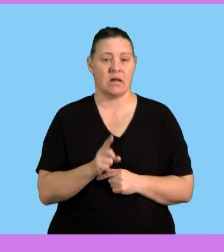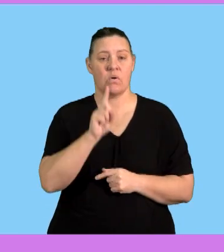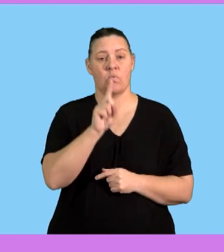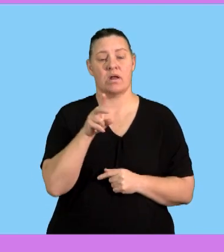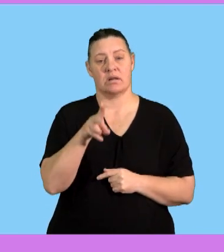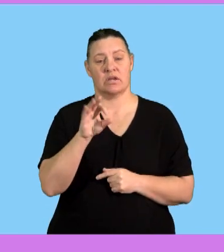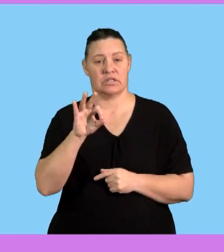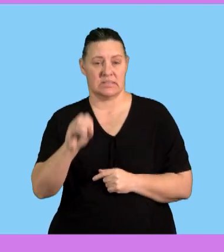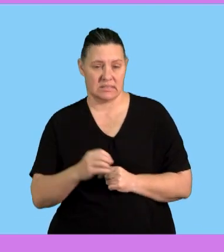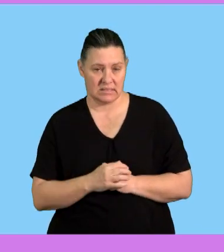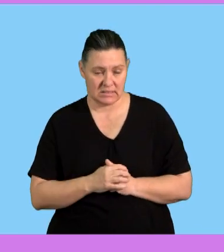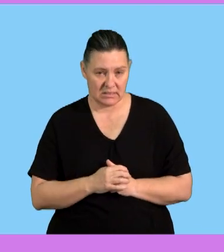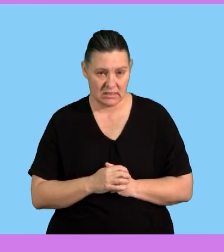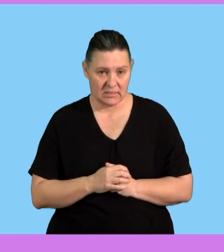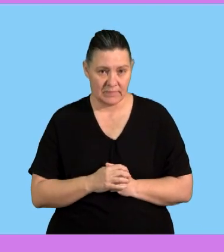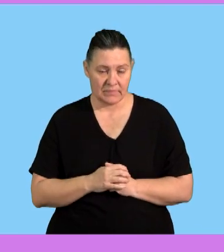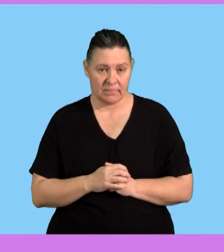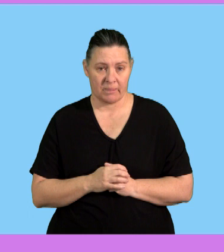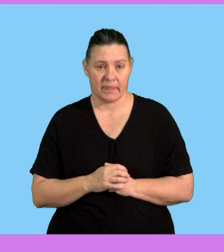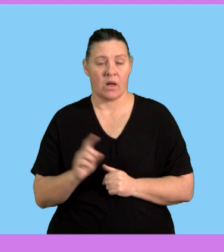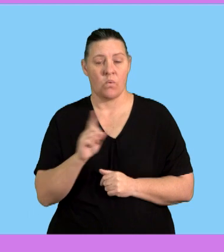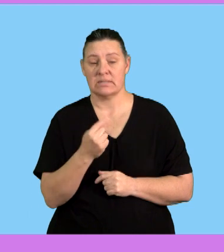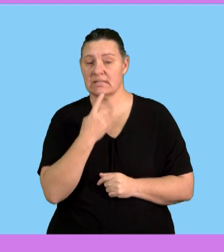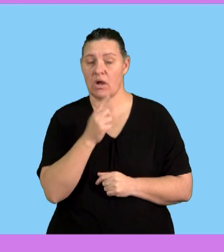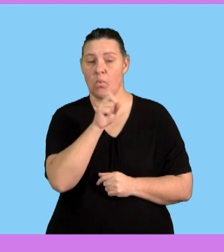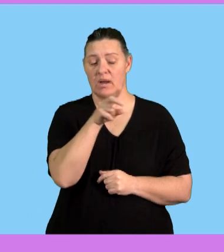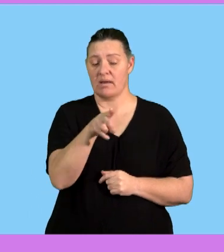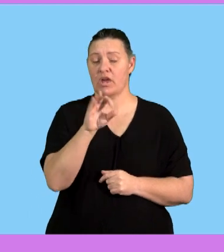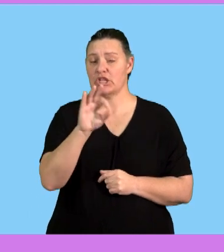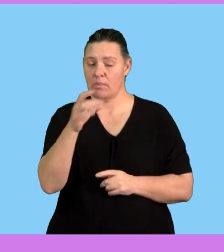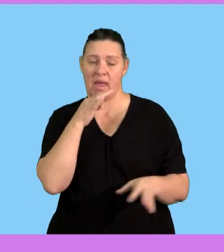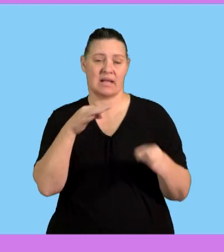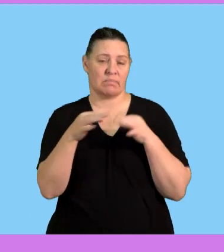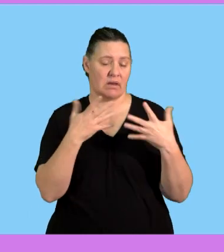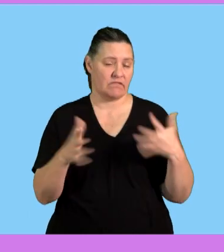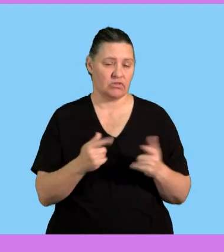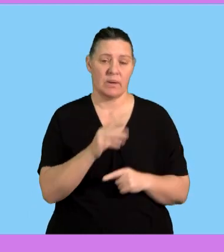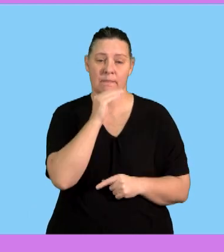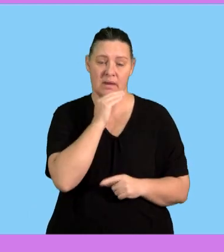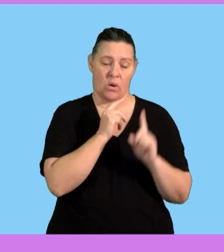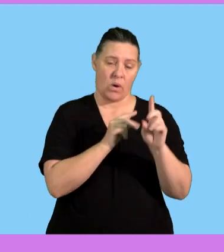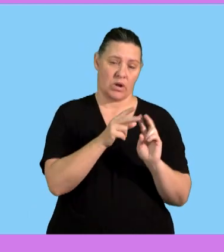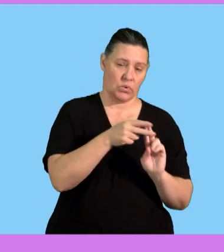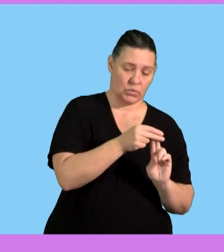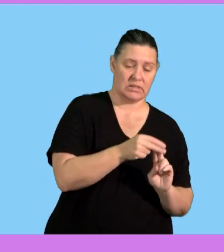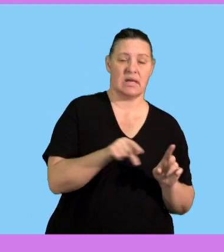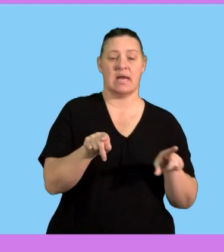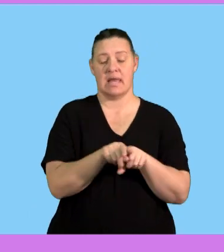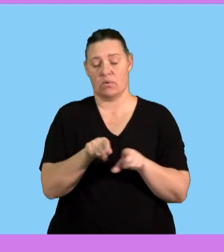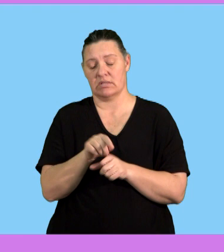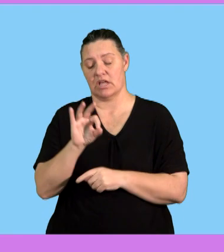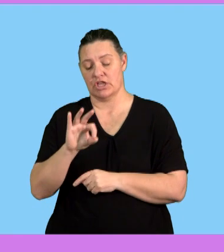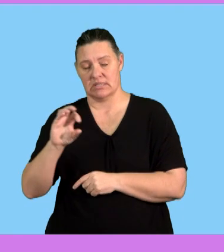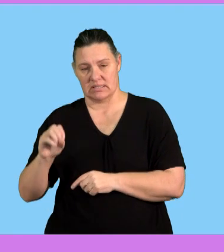1:30. I've indicated then what does this 1:30 mean. It simply means that 1 unit on this